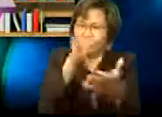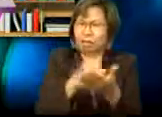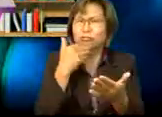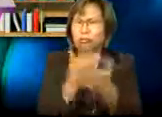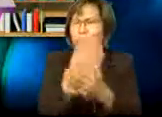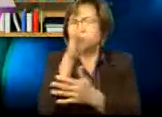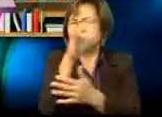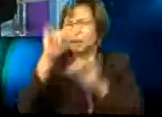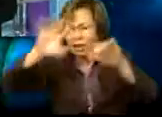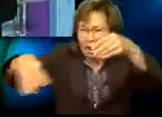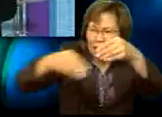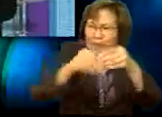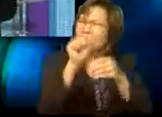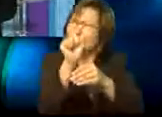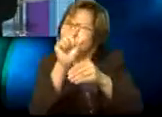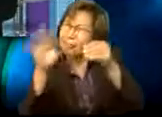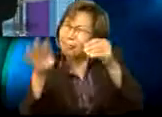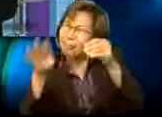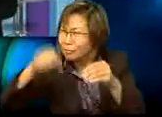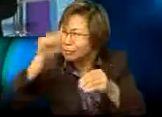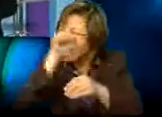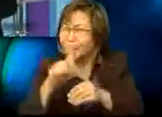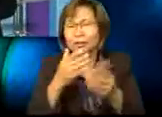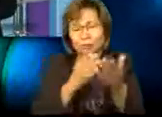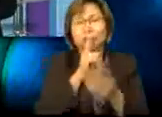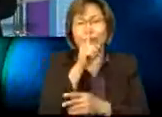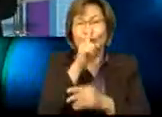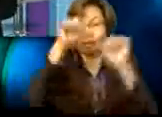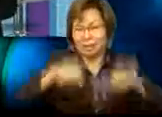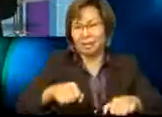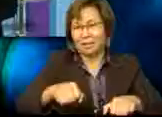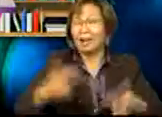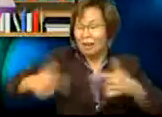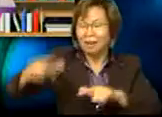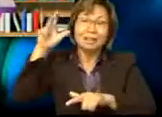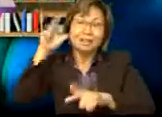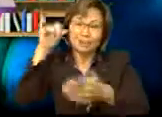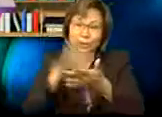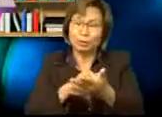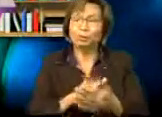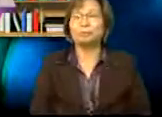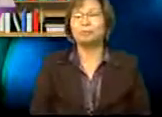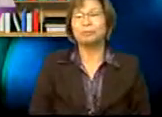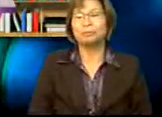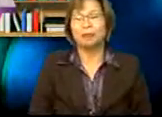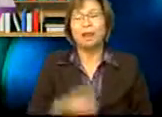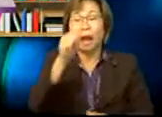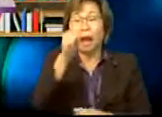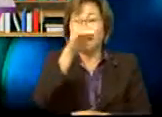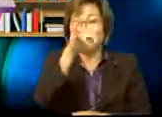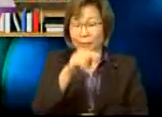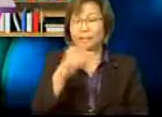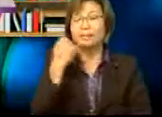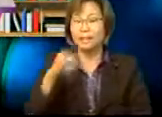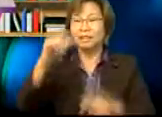bit more? Of course you may. Let's listen to it. Amin is a chef